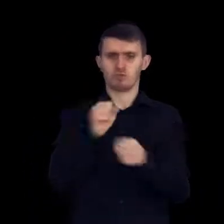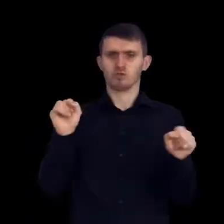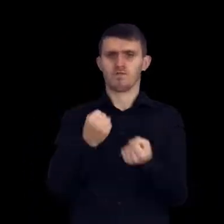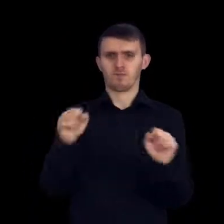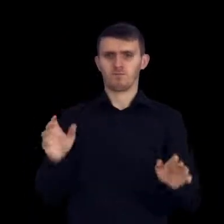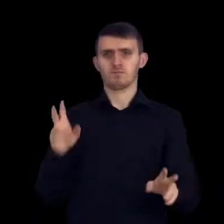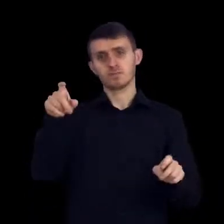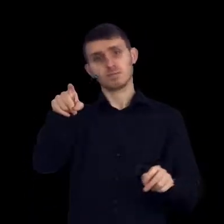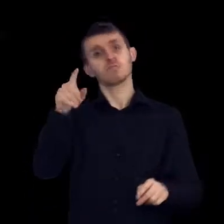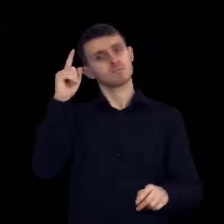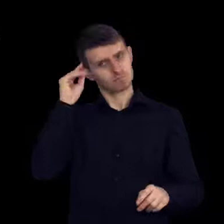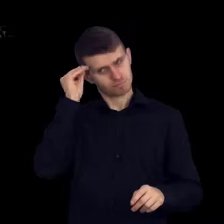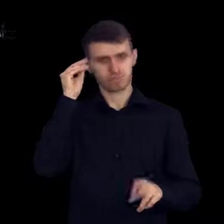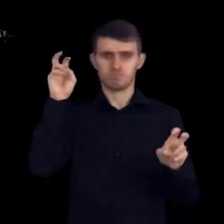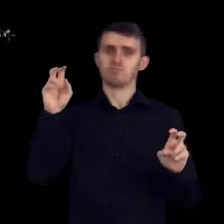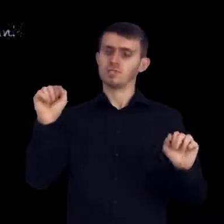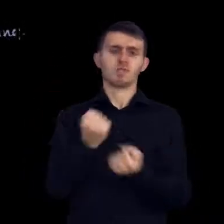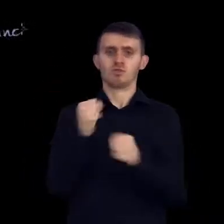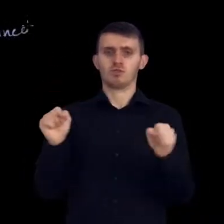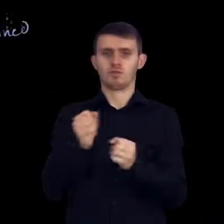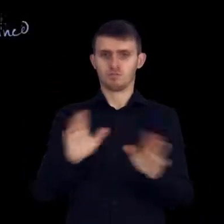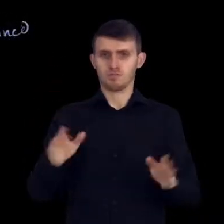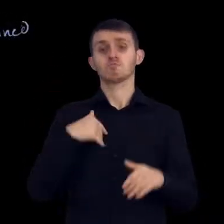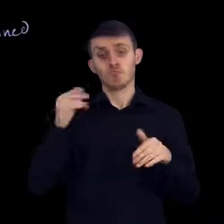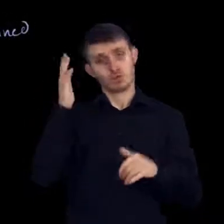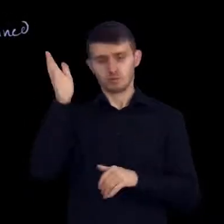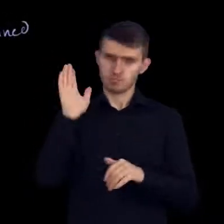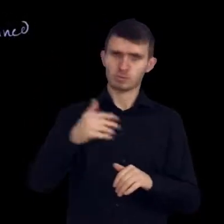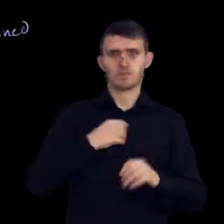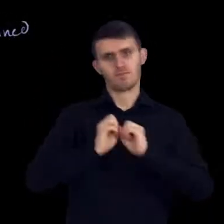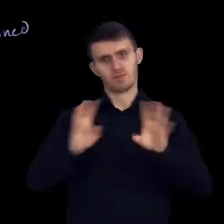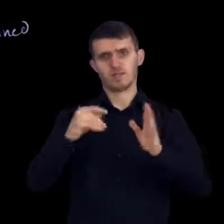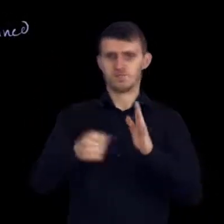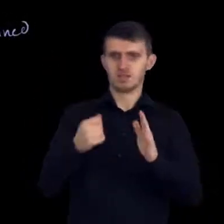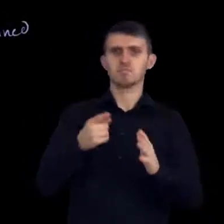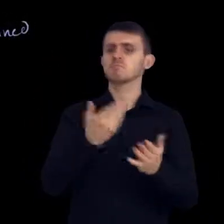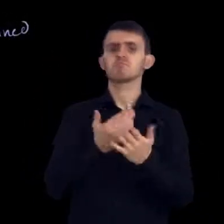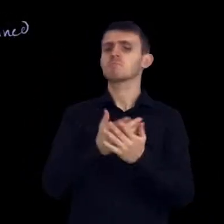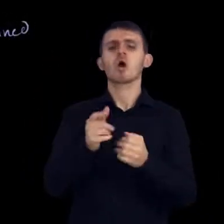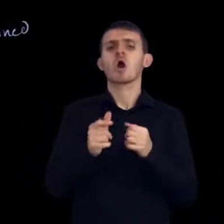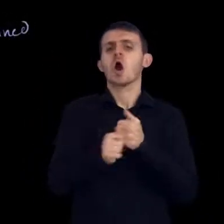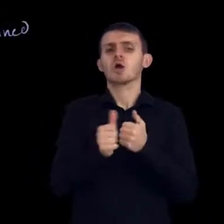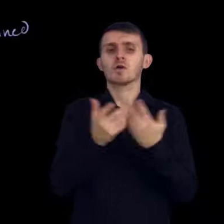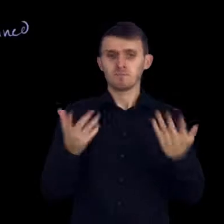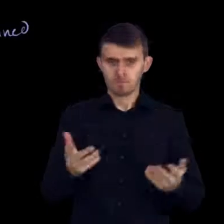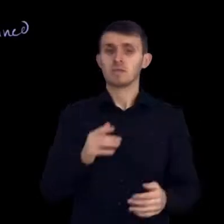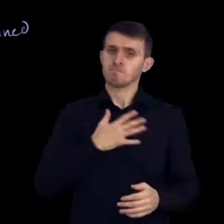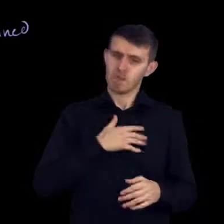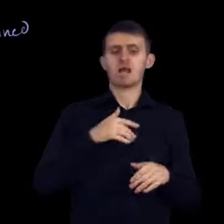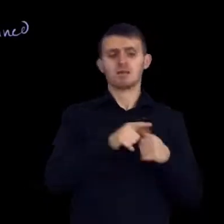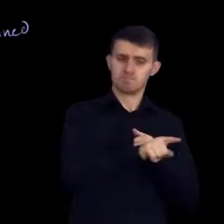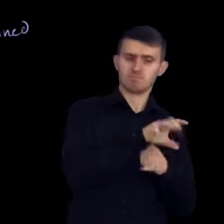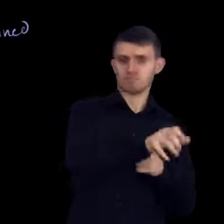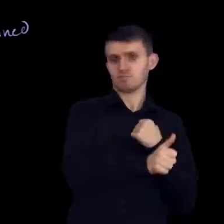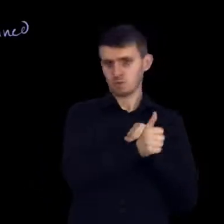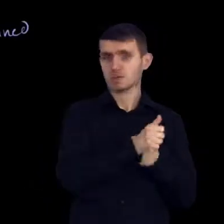usually undefined. Or for our purposes, you can accept it to be undefined. And maybe in the future, I'll do a video on explaining why it's undefined. Because it could either, under